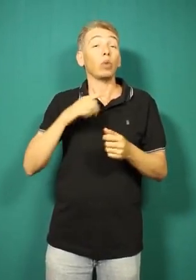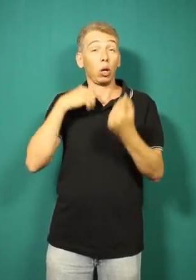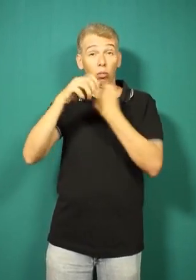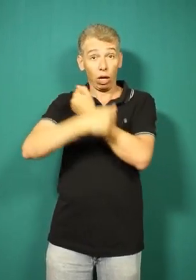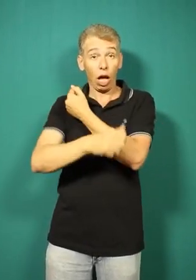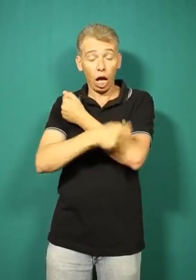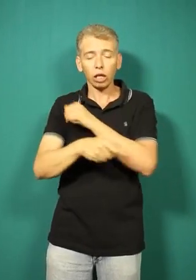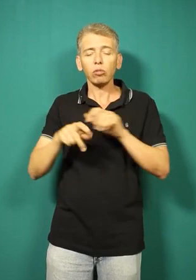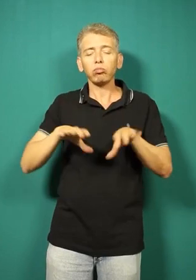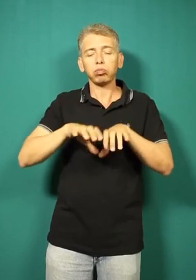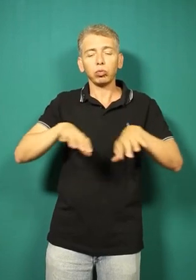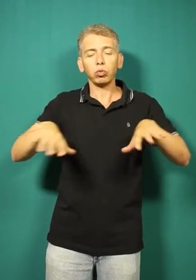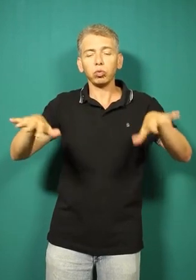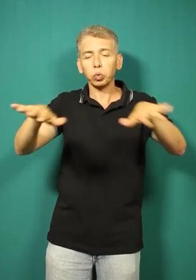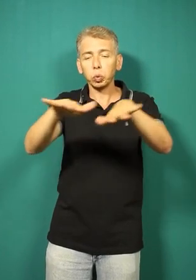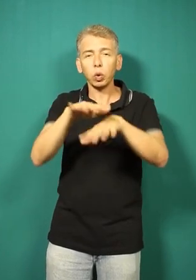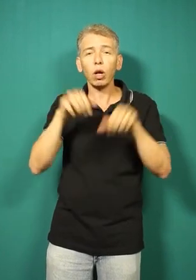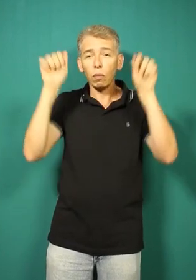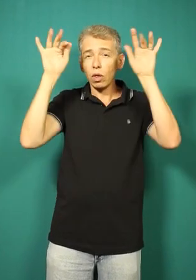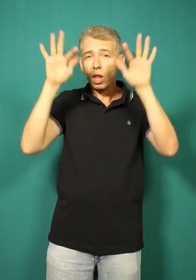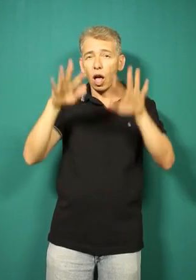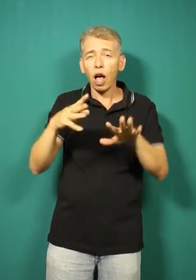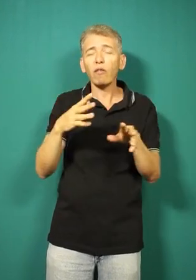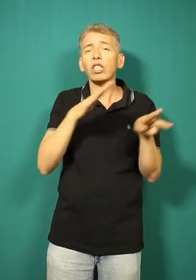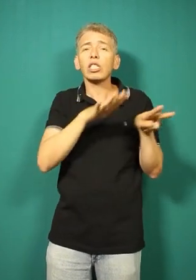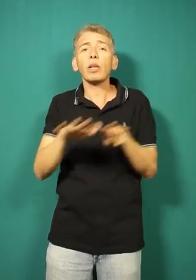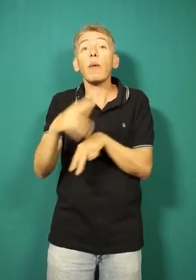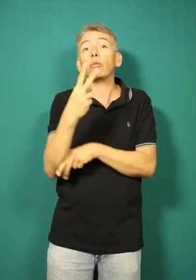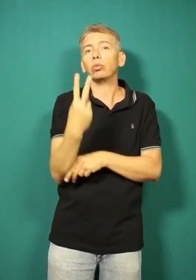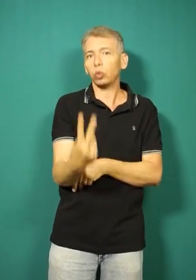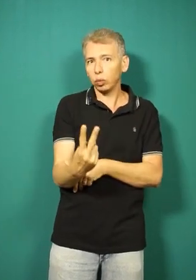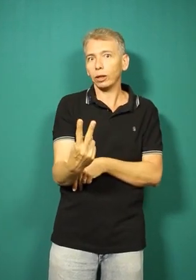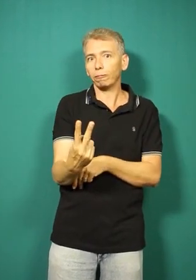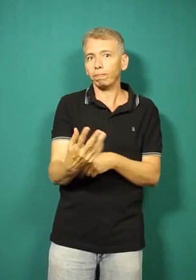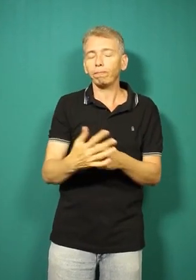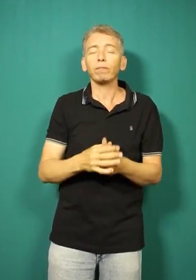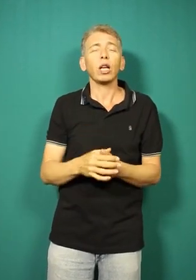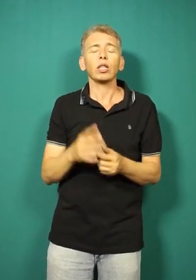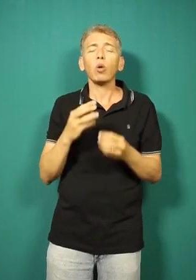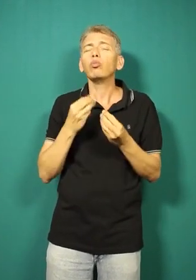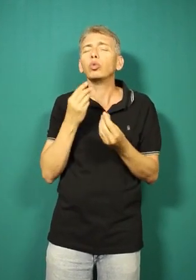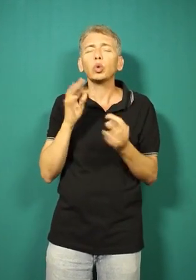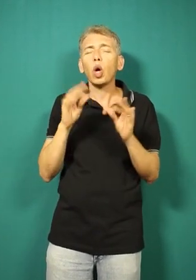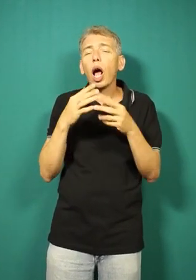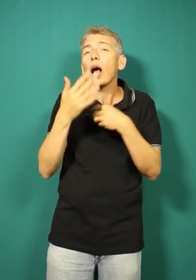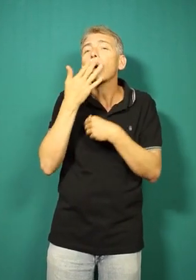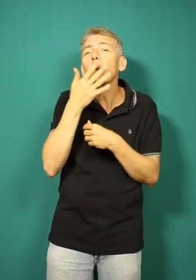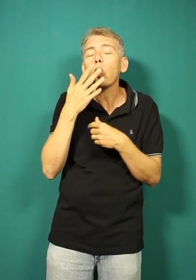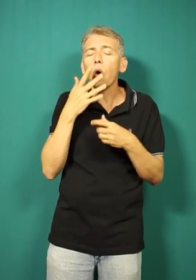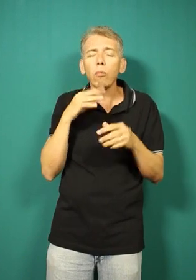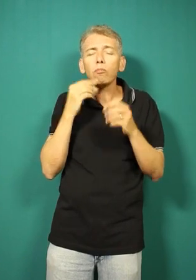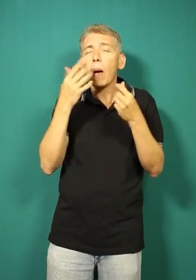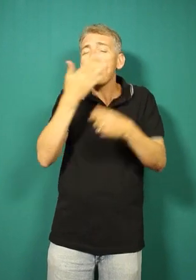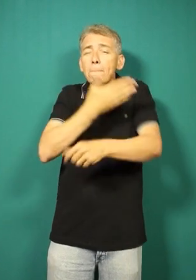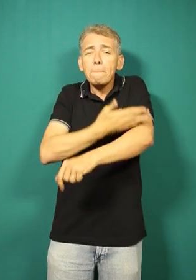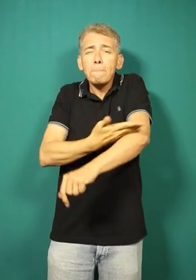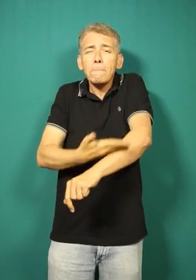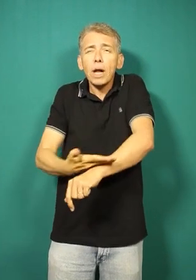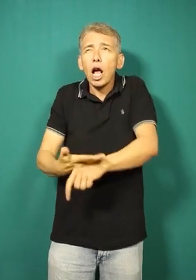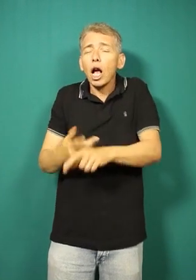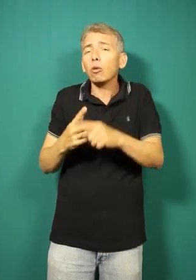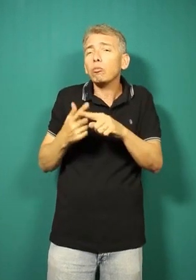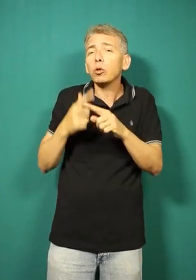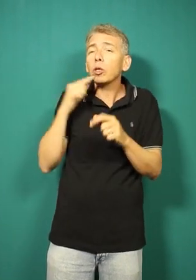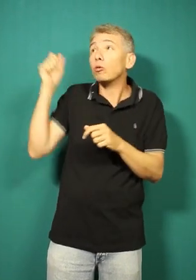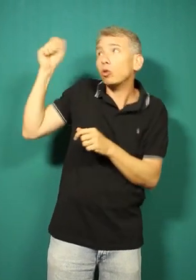The barks are placed on a snowfield for 2 weeks. Fiber pigments are bleached by being exposed to the